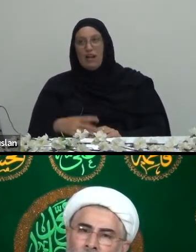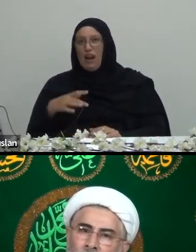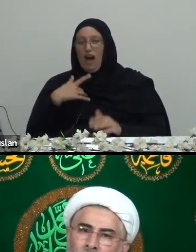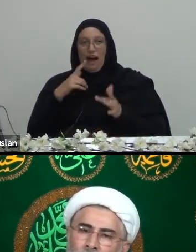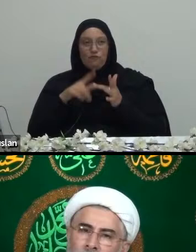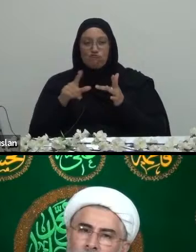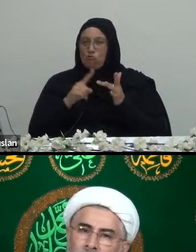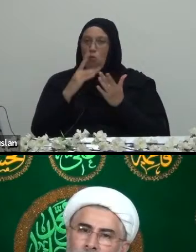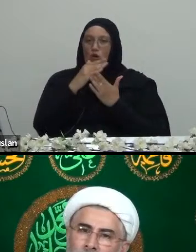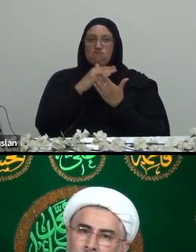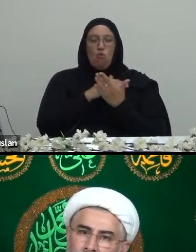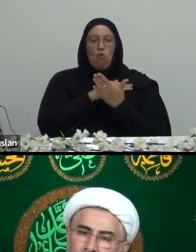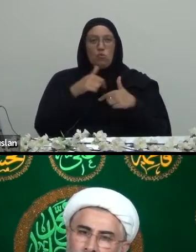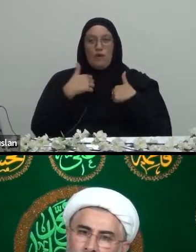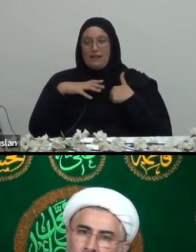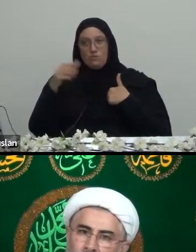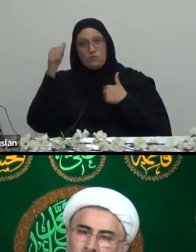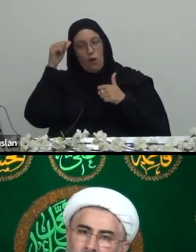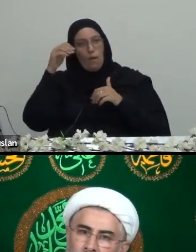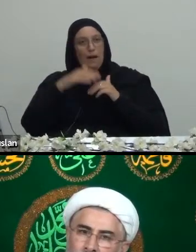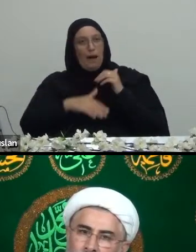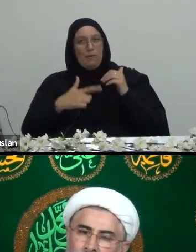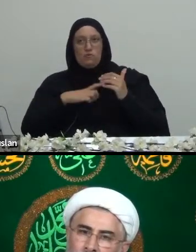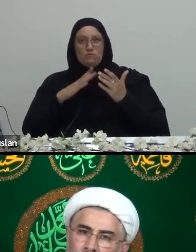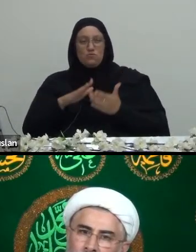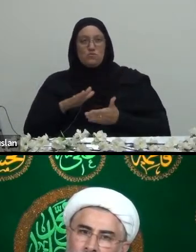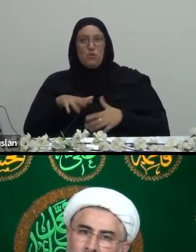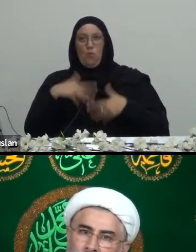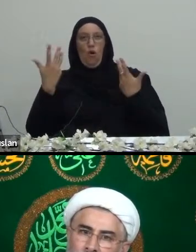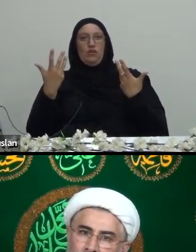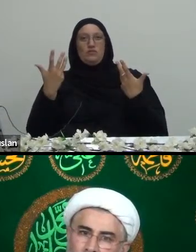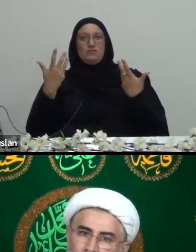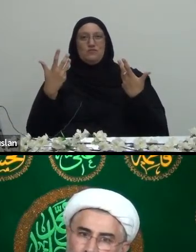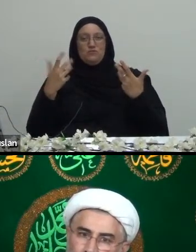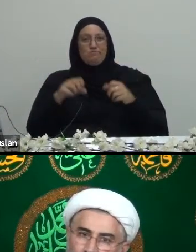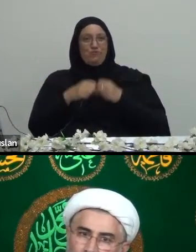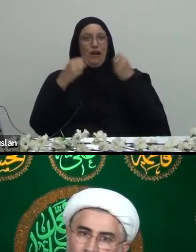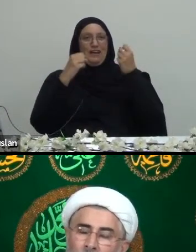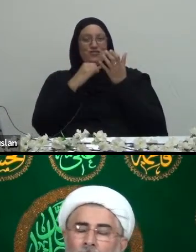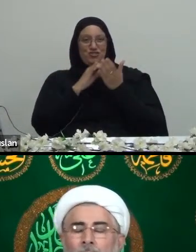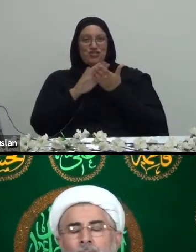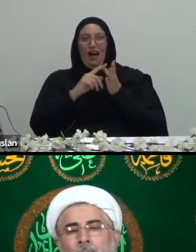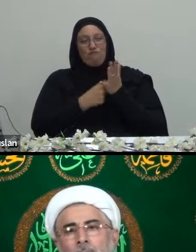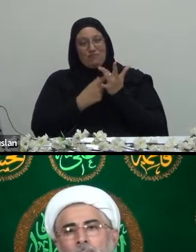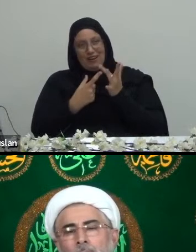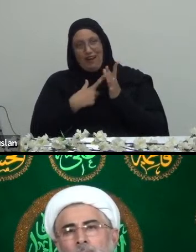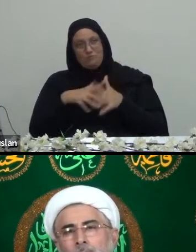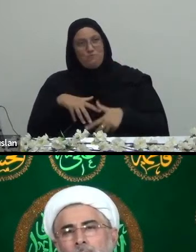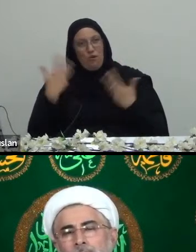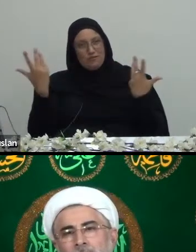be aware of to make sure that we are Sharia compliant?